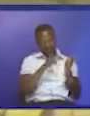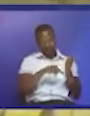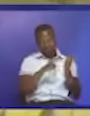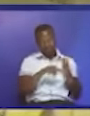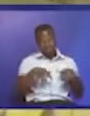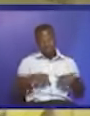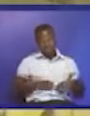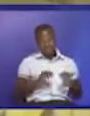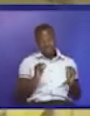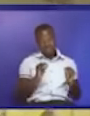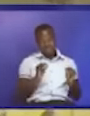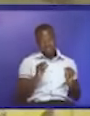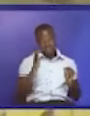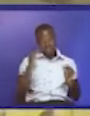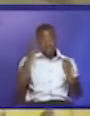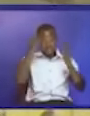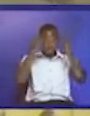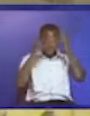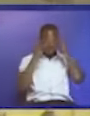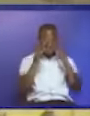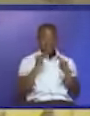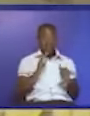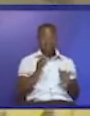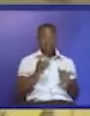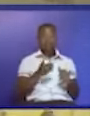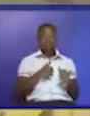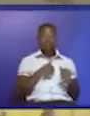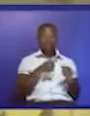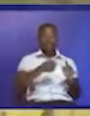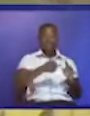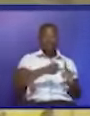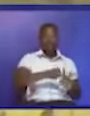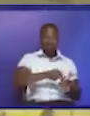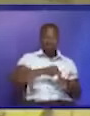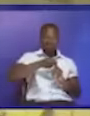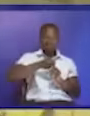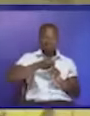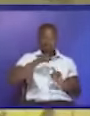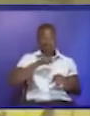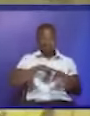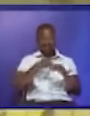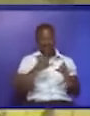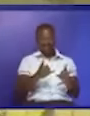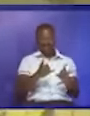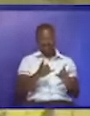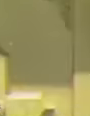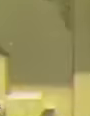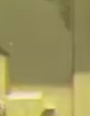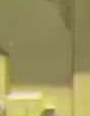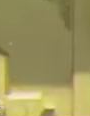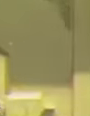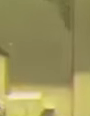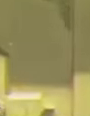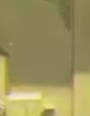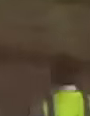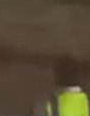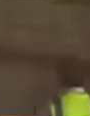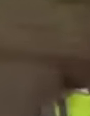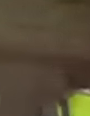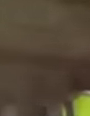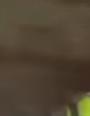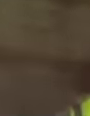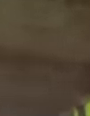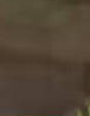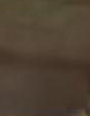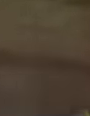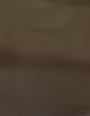Because you see, our anchor, especially in times like this, is the integrity of the word of God. The